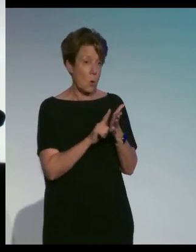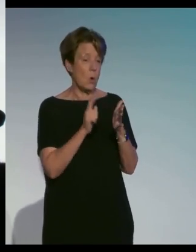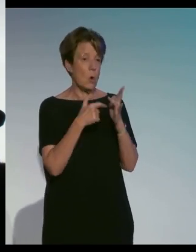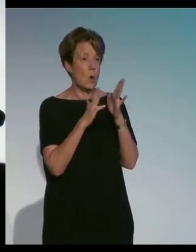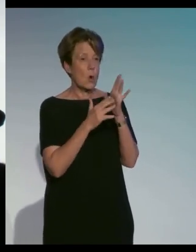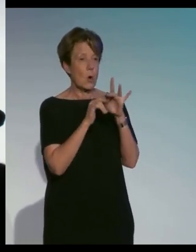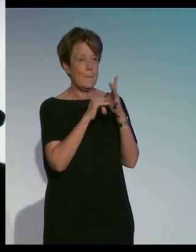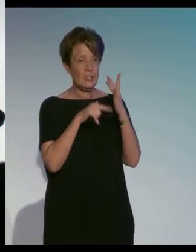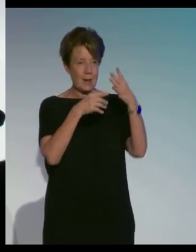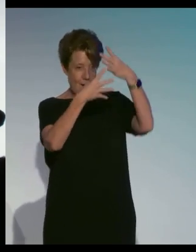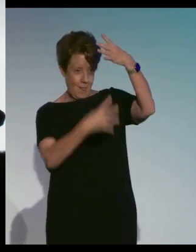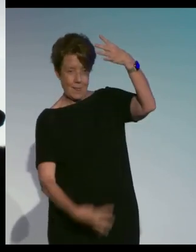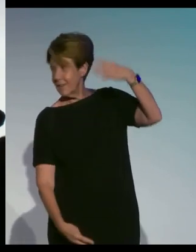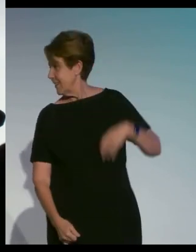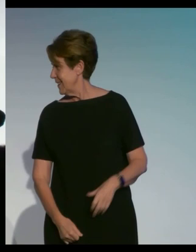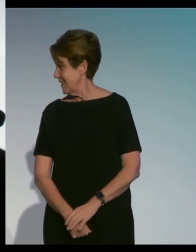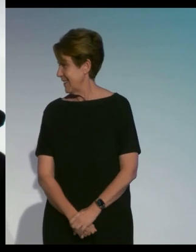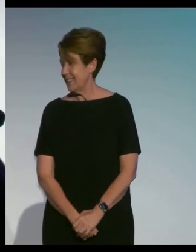Michael is